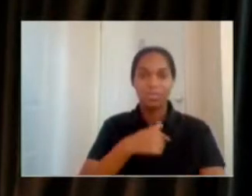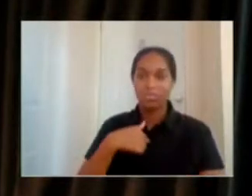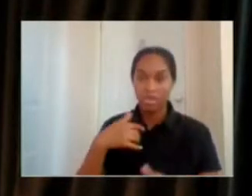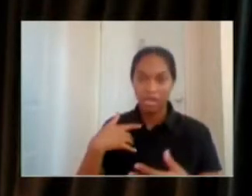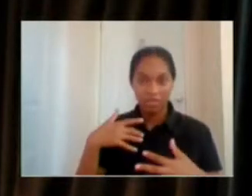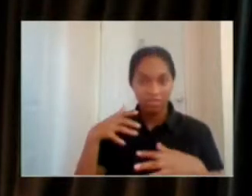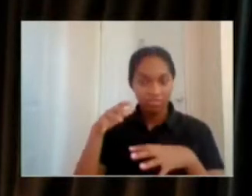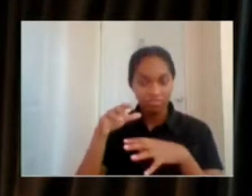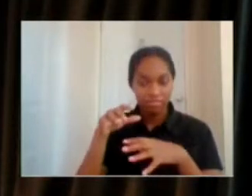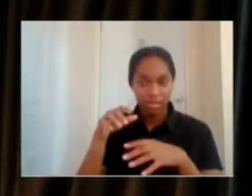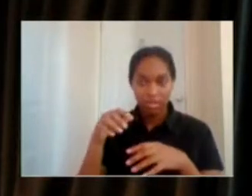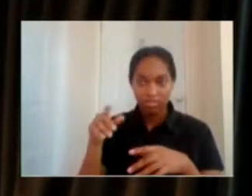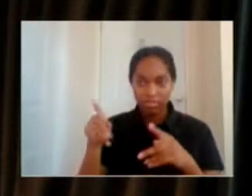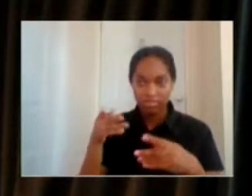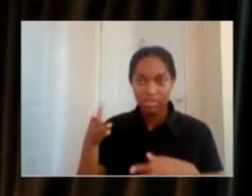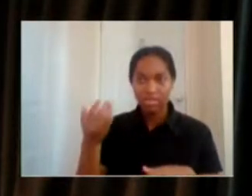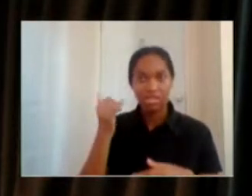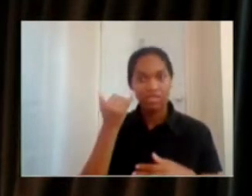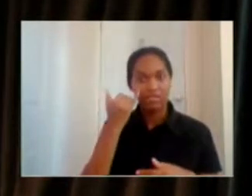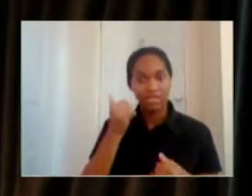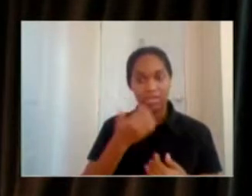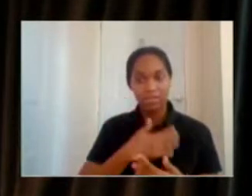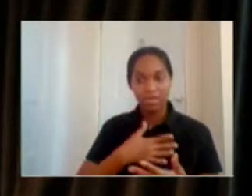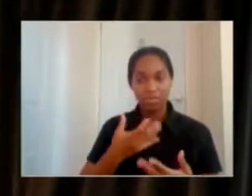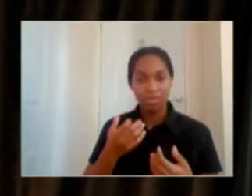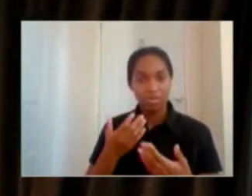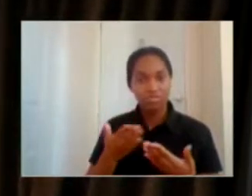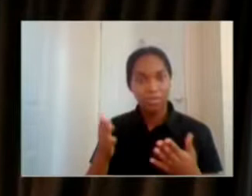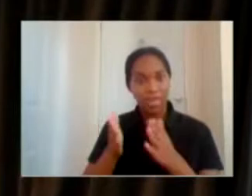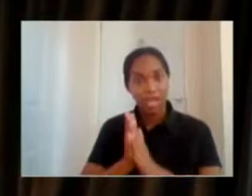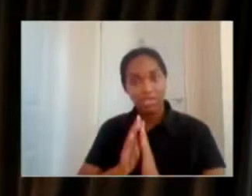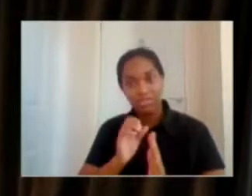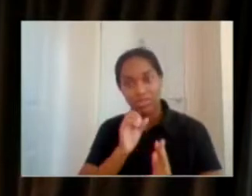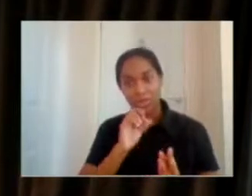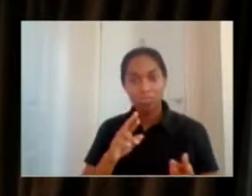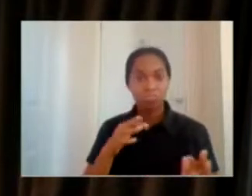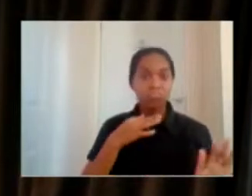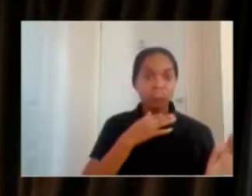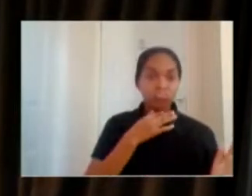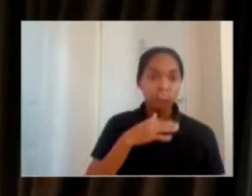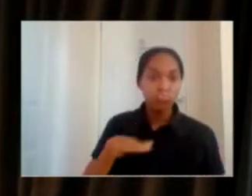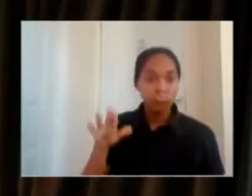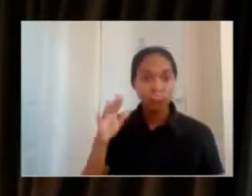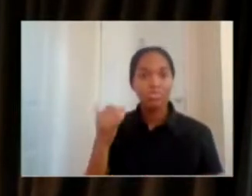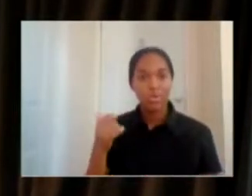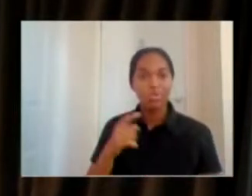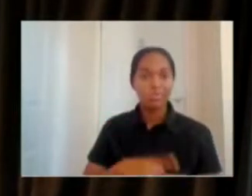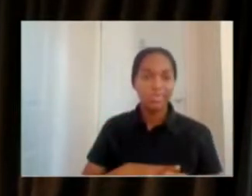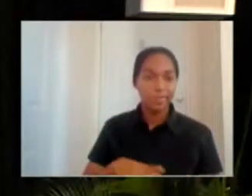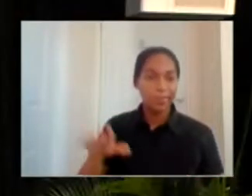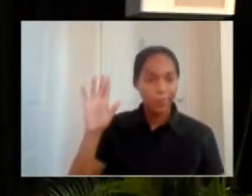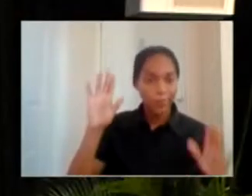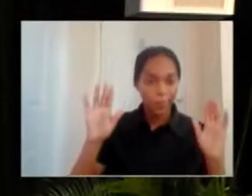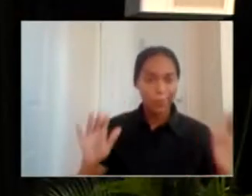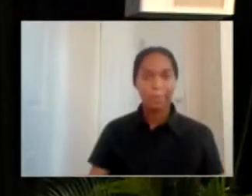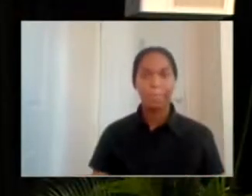has anything to ask or query, now is the time.